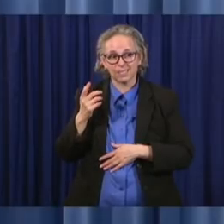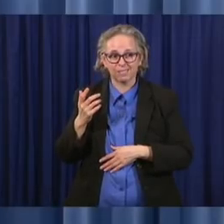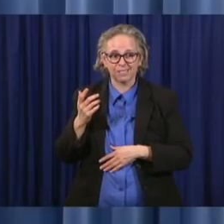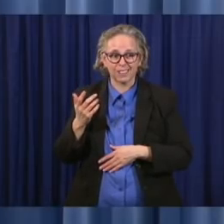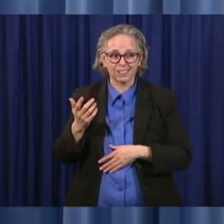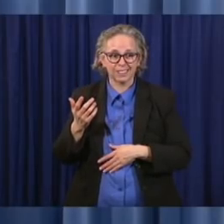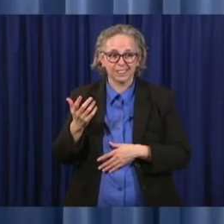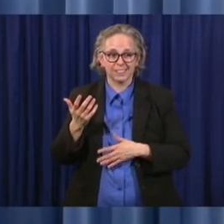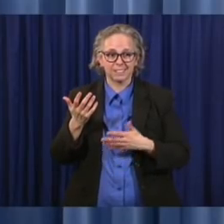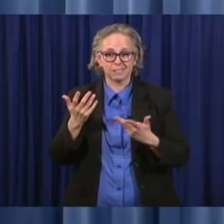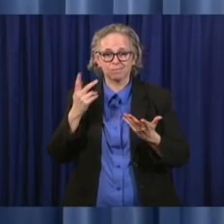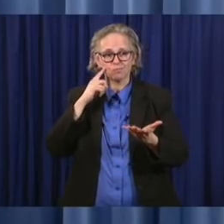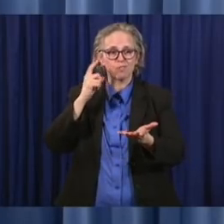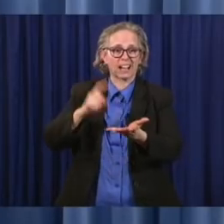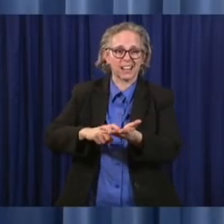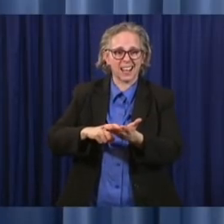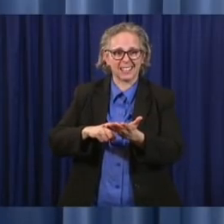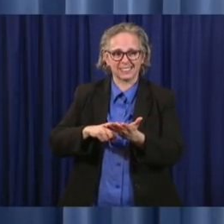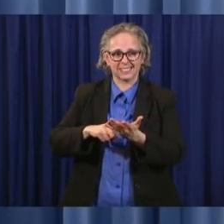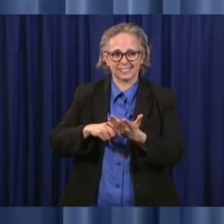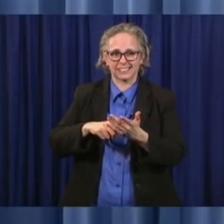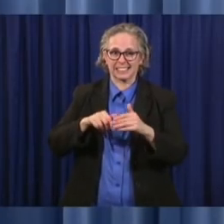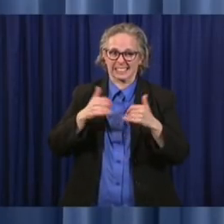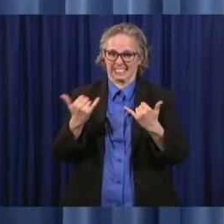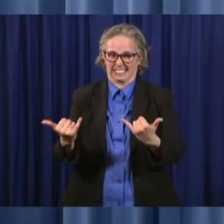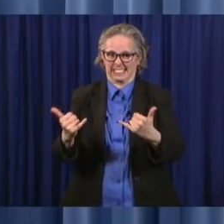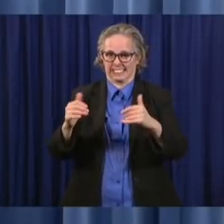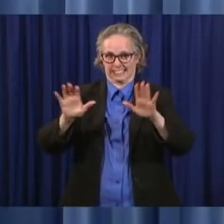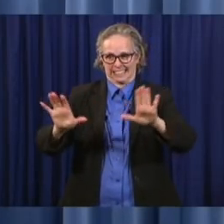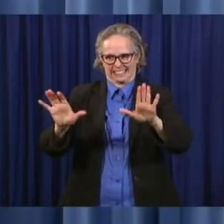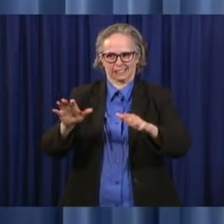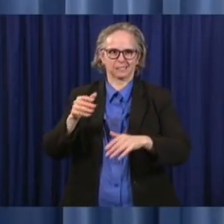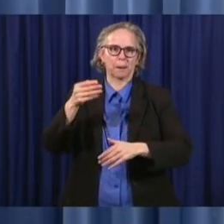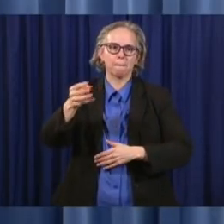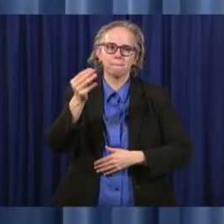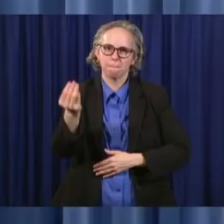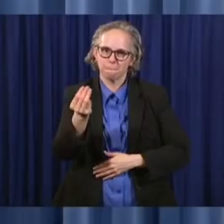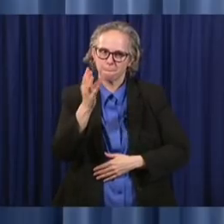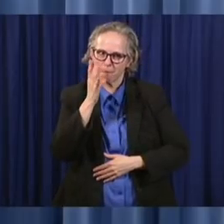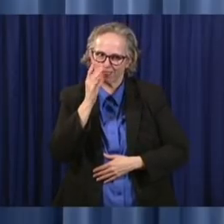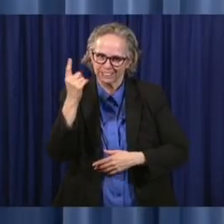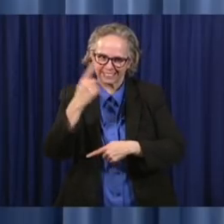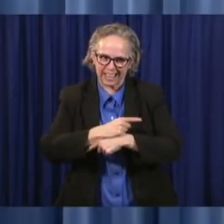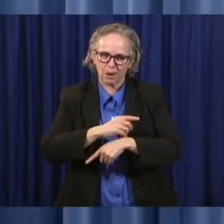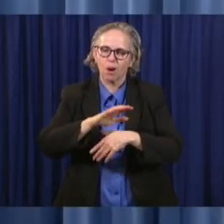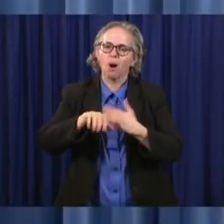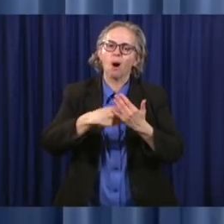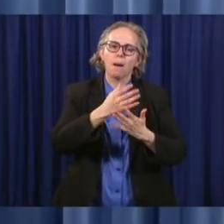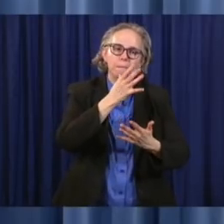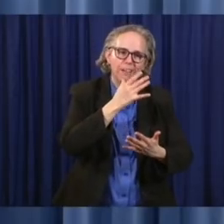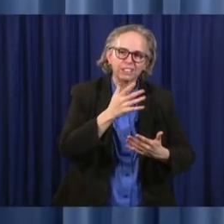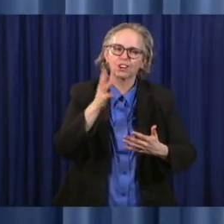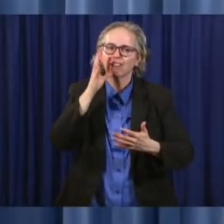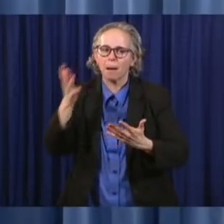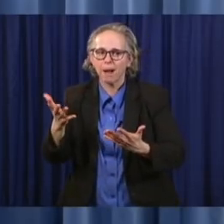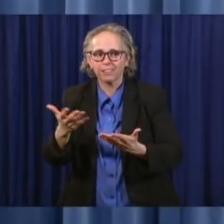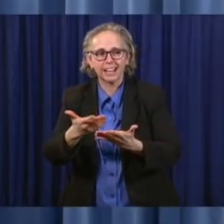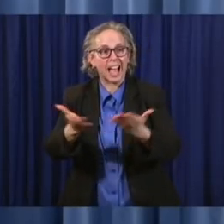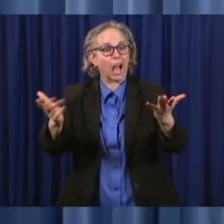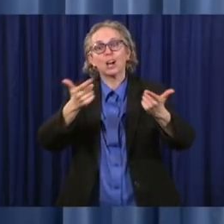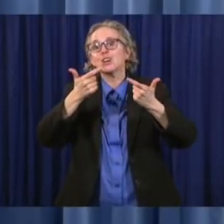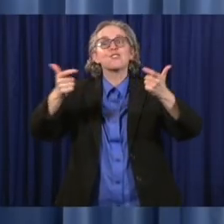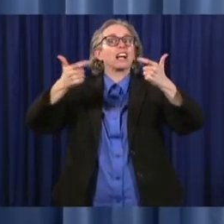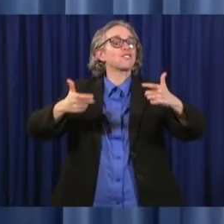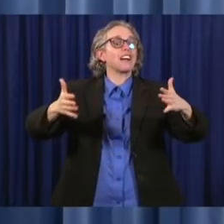fact Mother's Day. So to all the mothers and grandmothers out there, congratulations, and the great-grandmothers